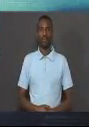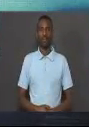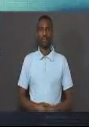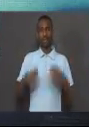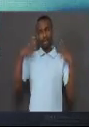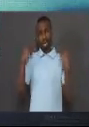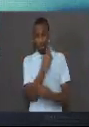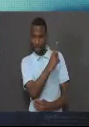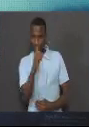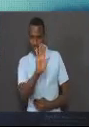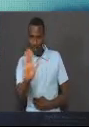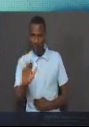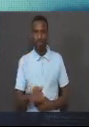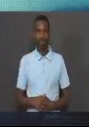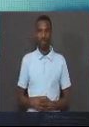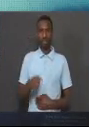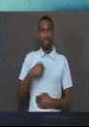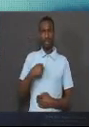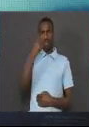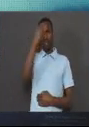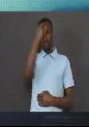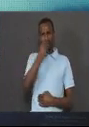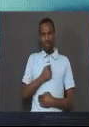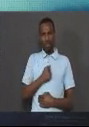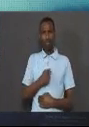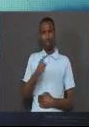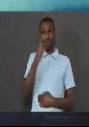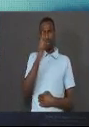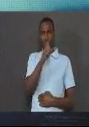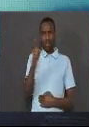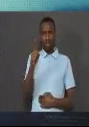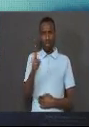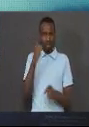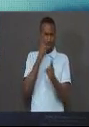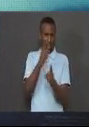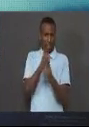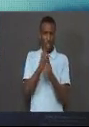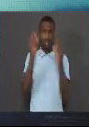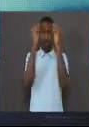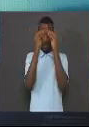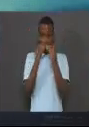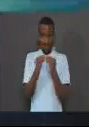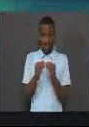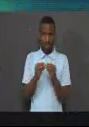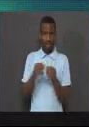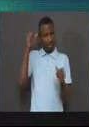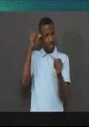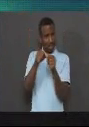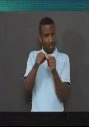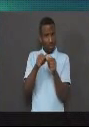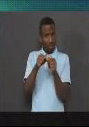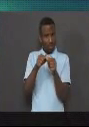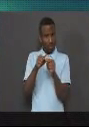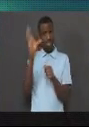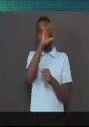Hello, everyone. I hope that you were able to recall the correct equations.